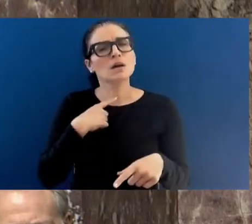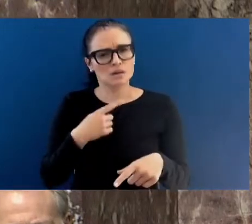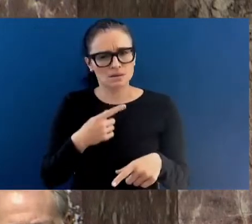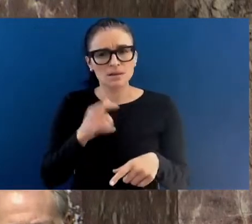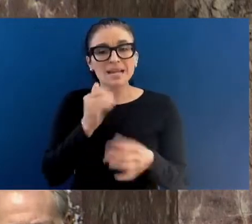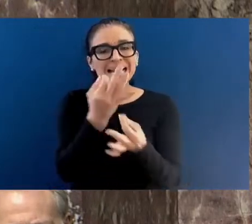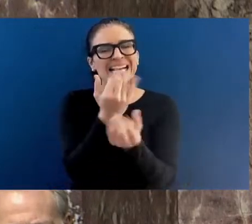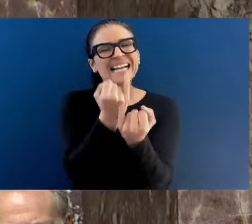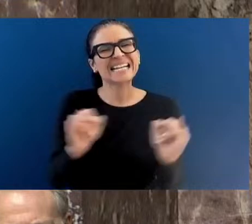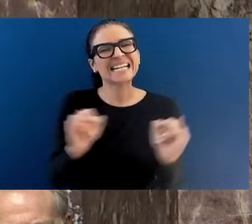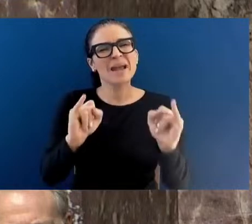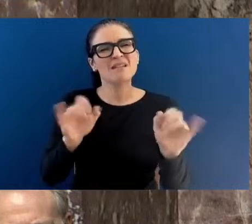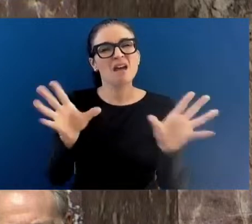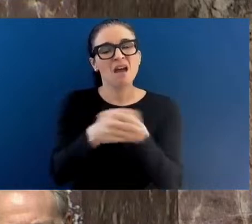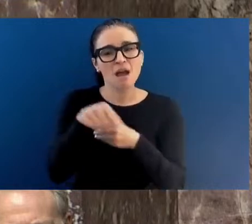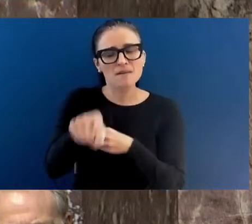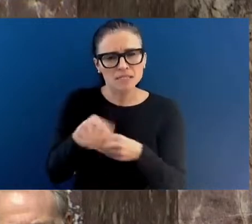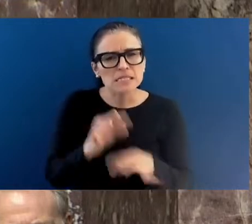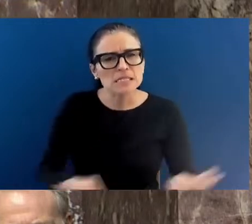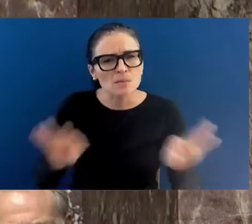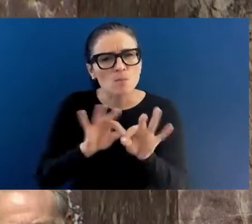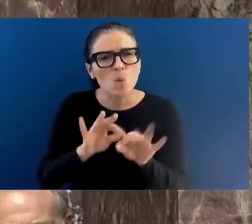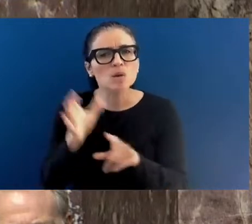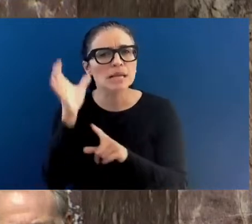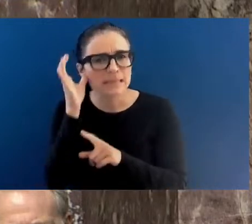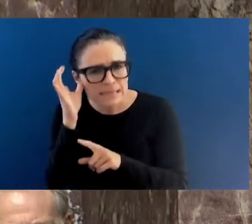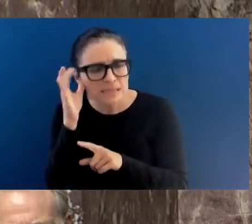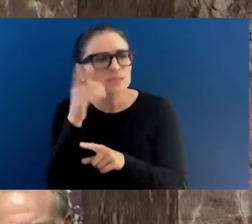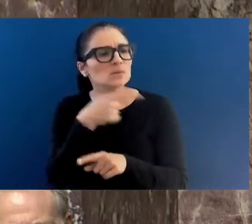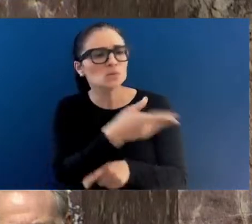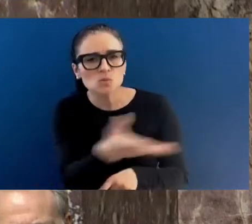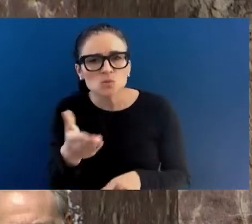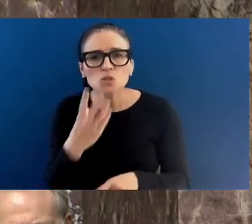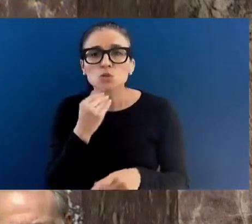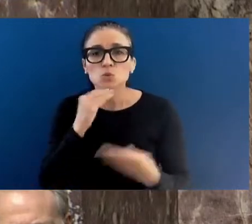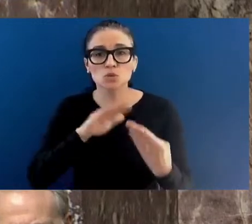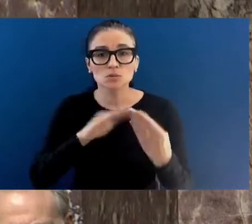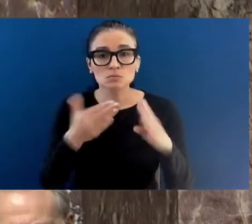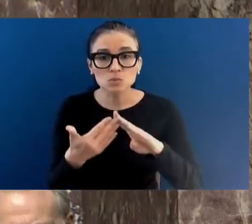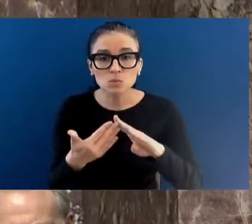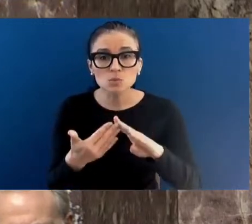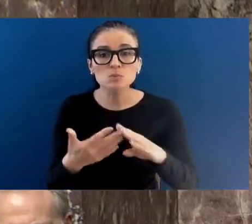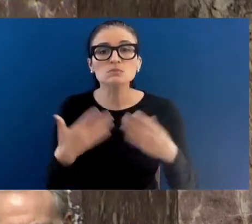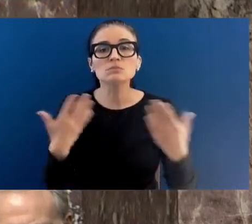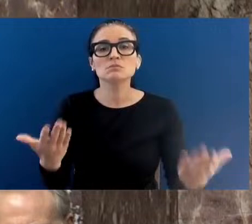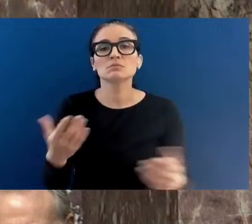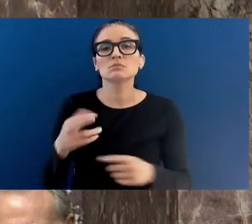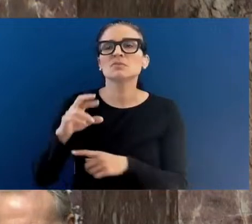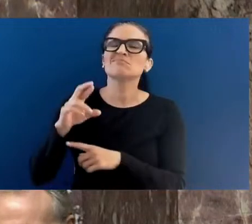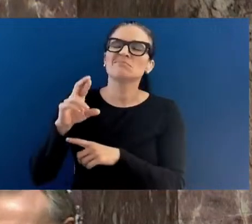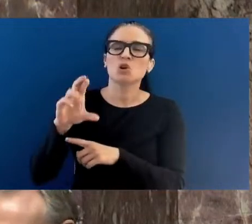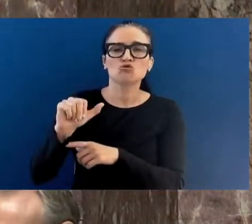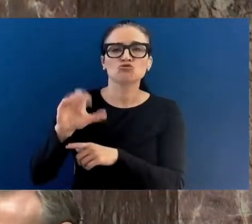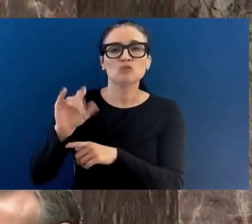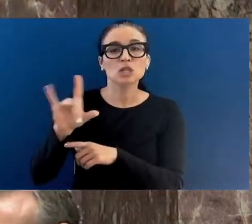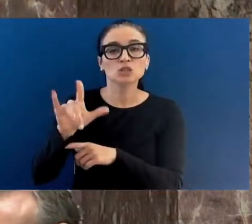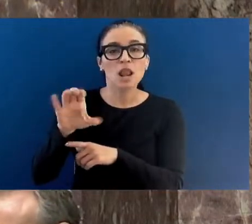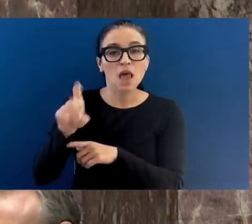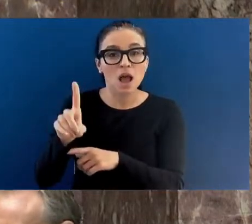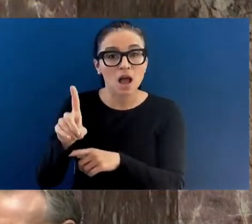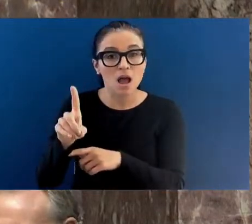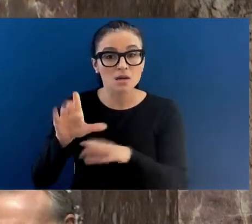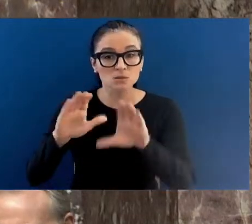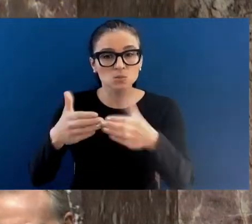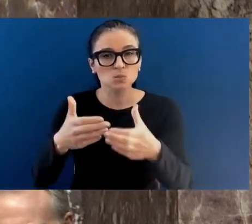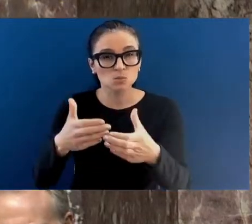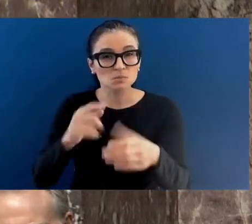Nations community about how this office needed to be completely independent of government so they could truly be reflective of the needs of communities.